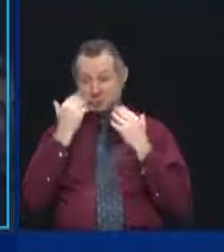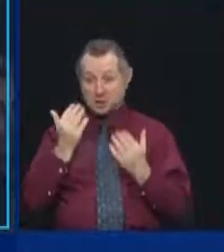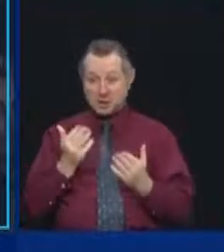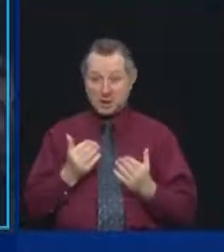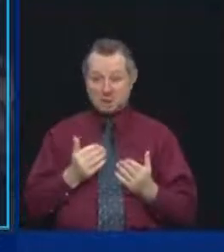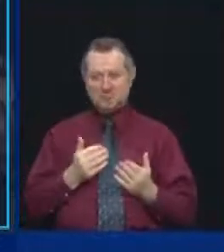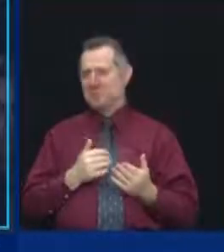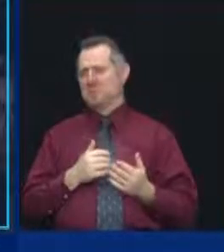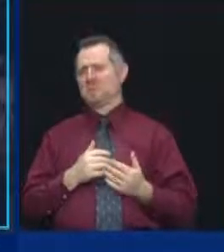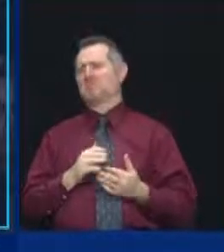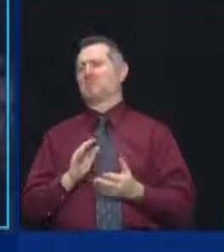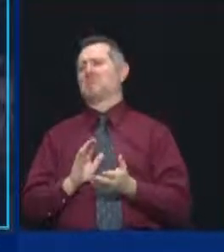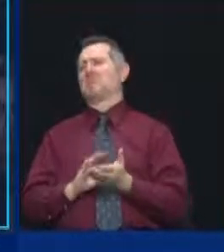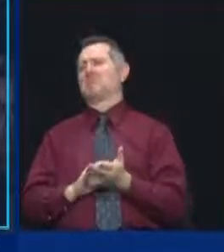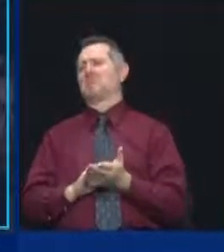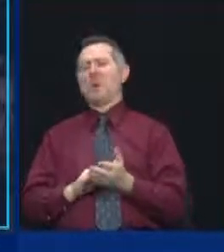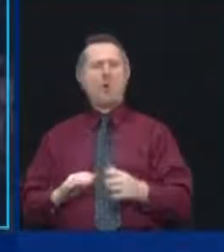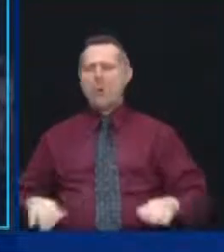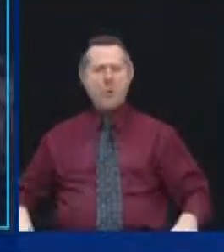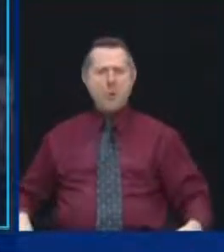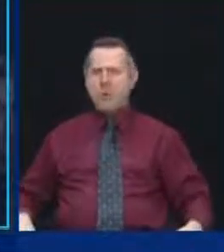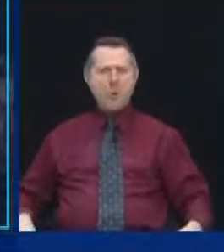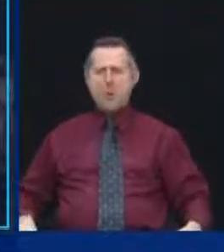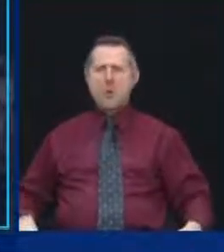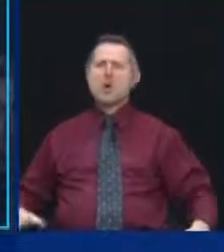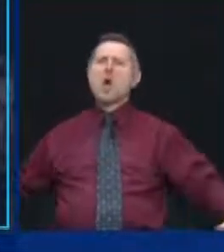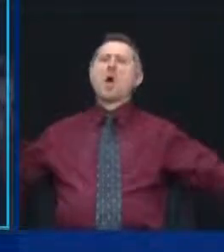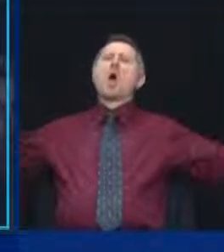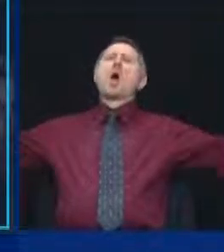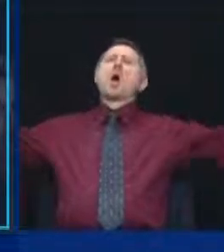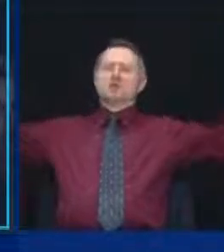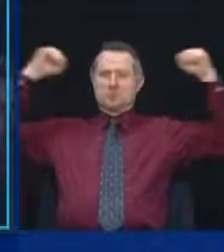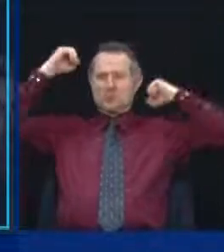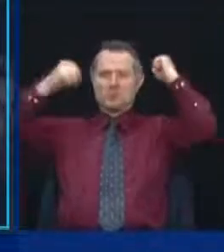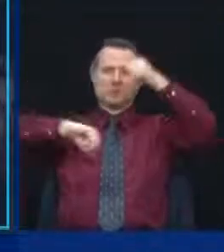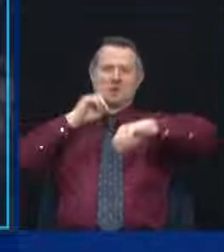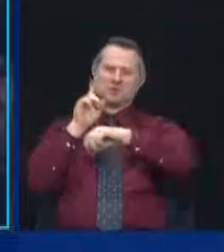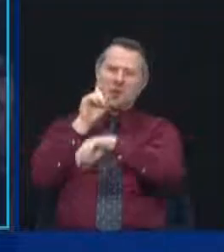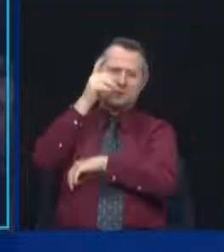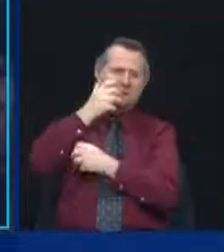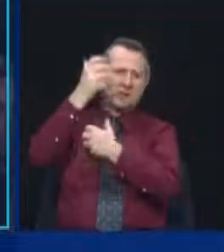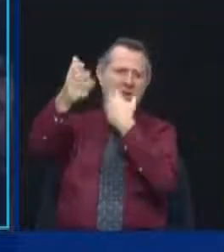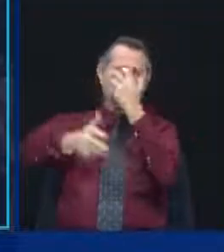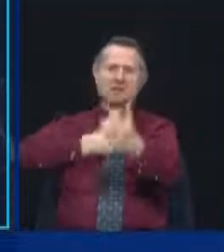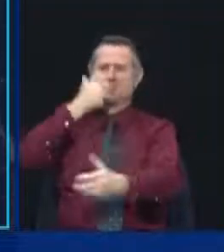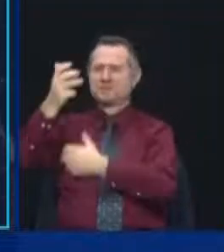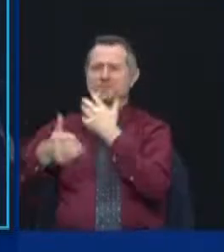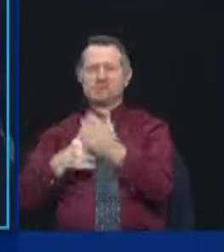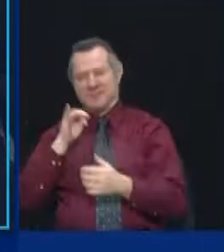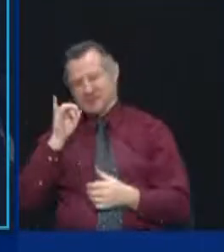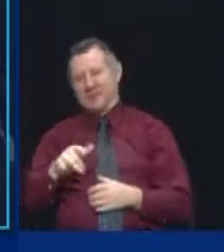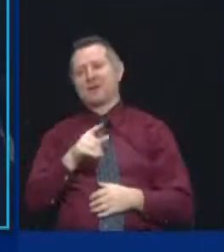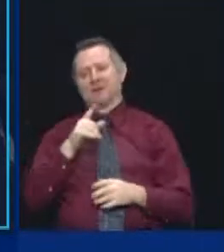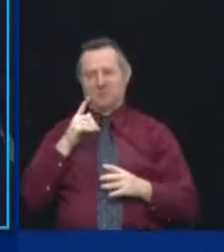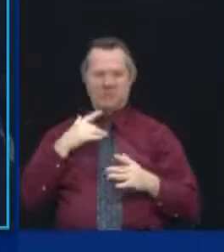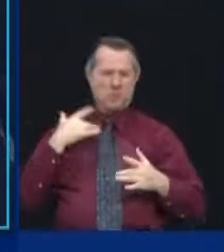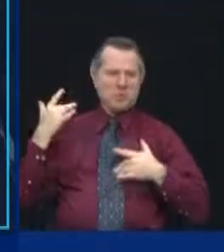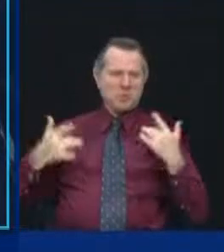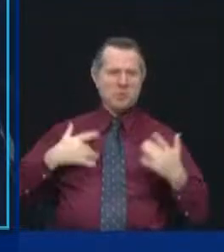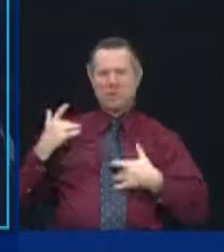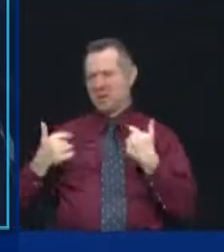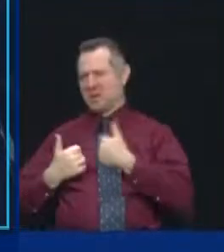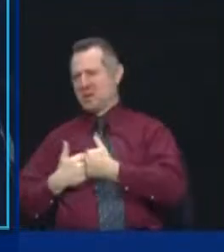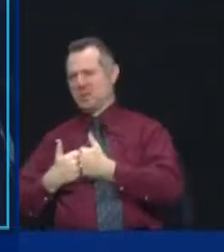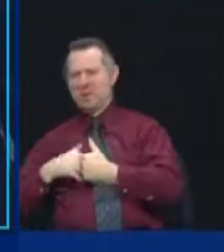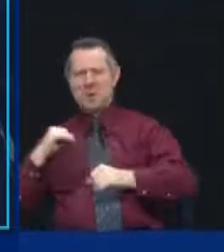clap politely. You know, they let you know that they're there and they're in the game. So that's important.